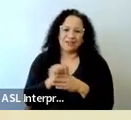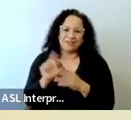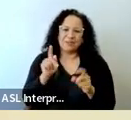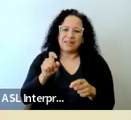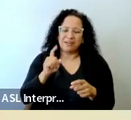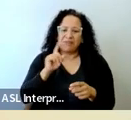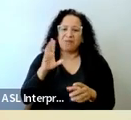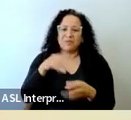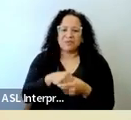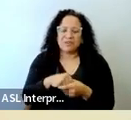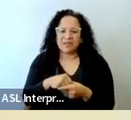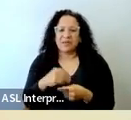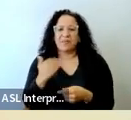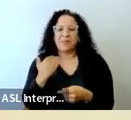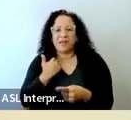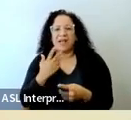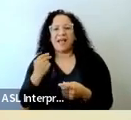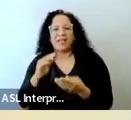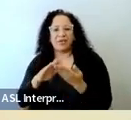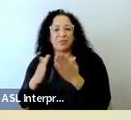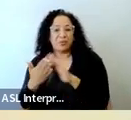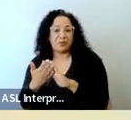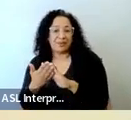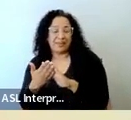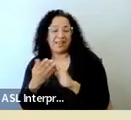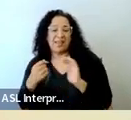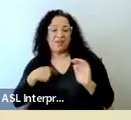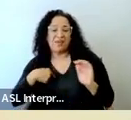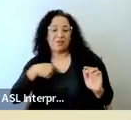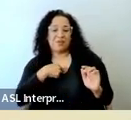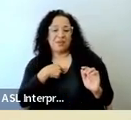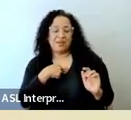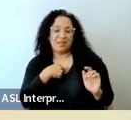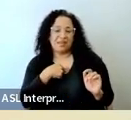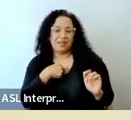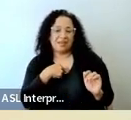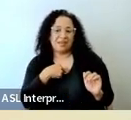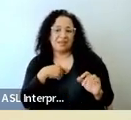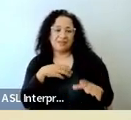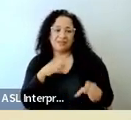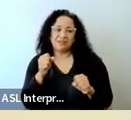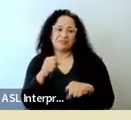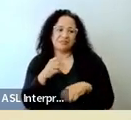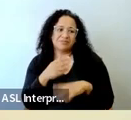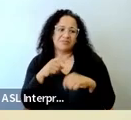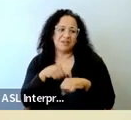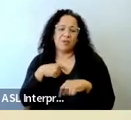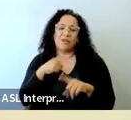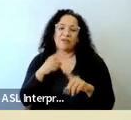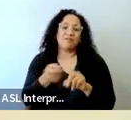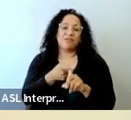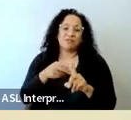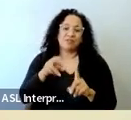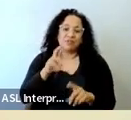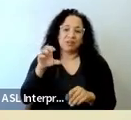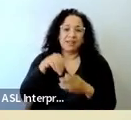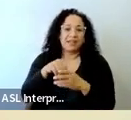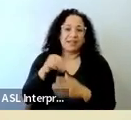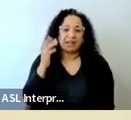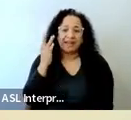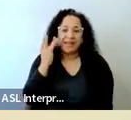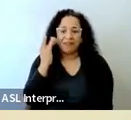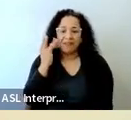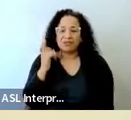for the brokers, and for our community. And it took us quite a while. We were the first regional center in